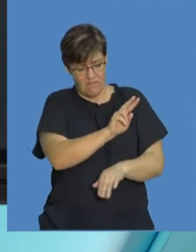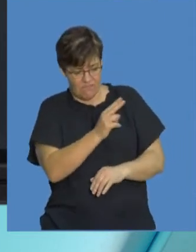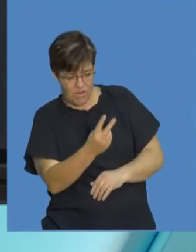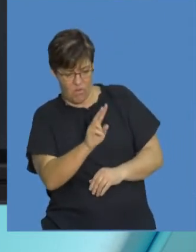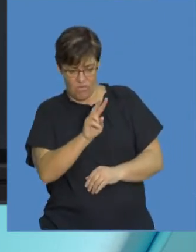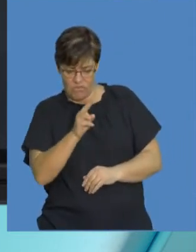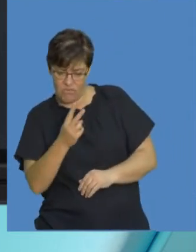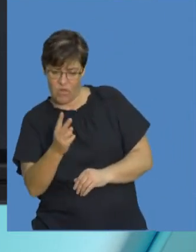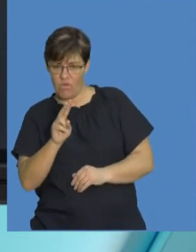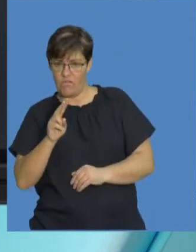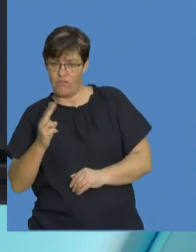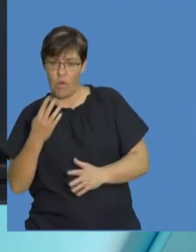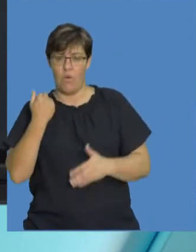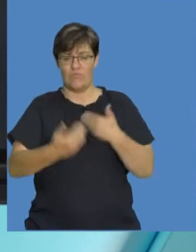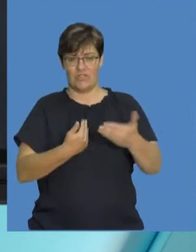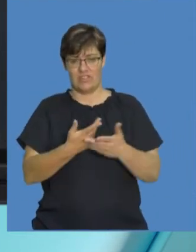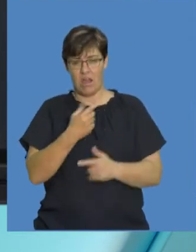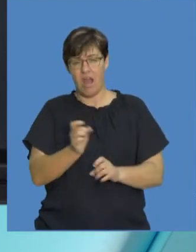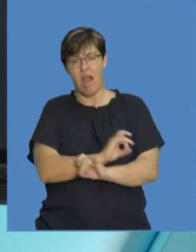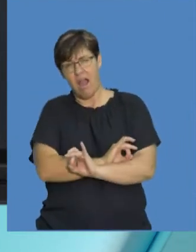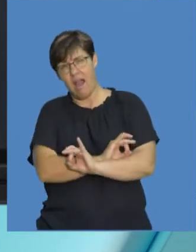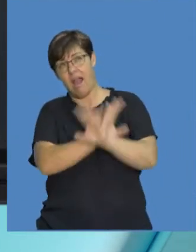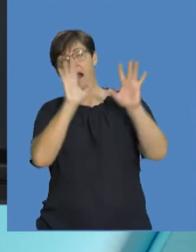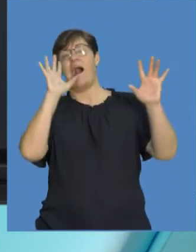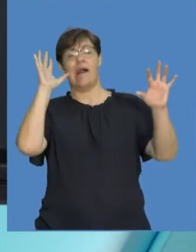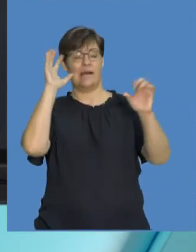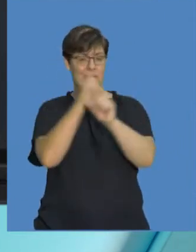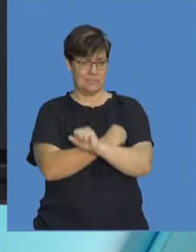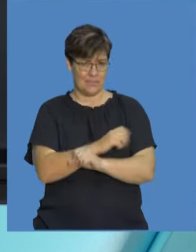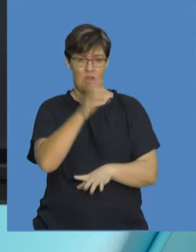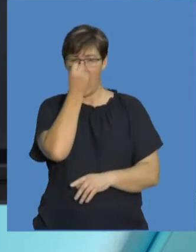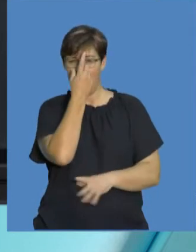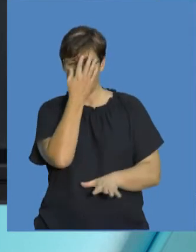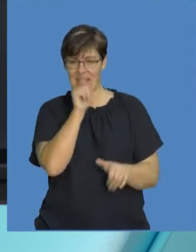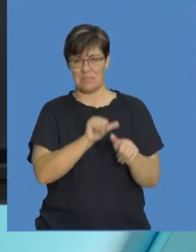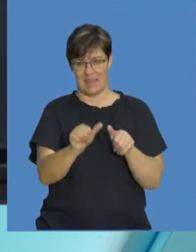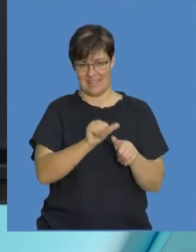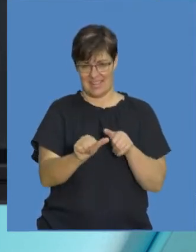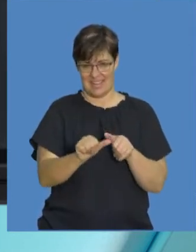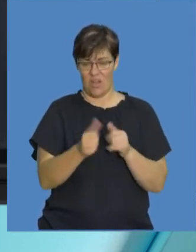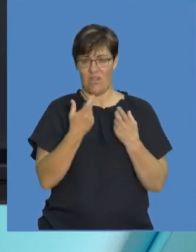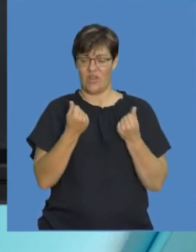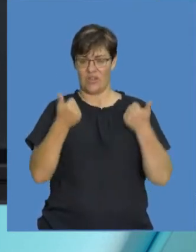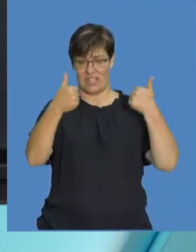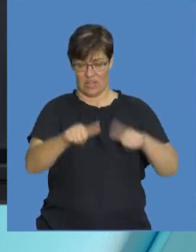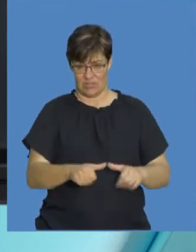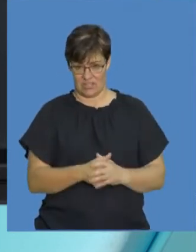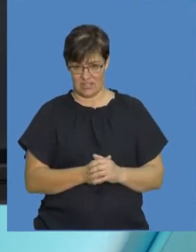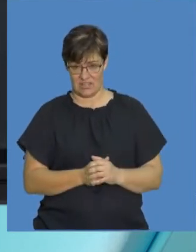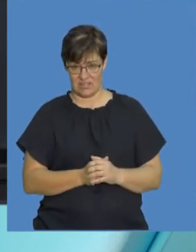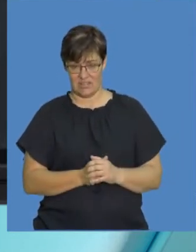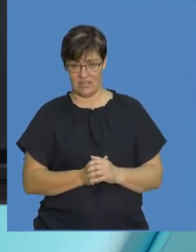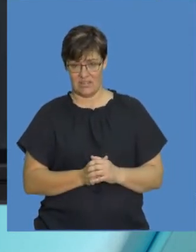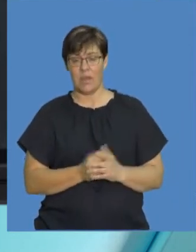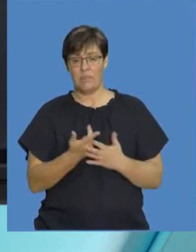step by step into the process, so you have now a bigger picture and a better understanding of